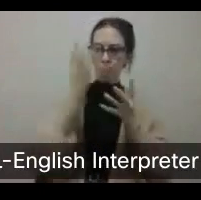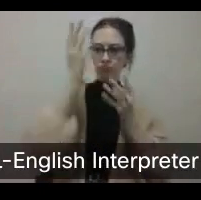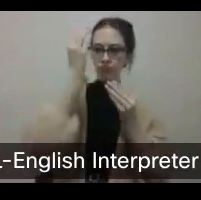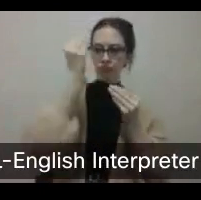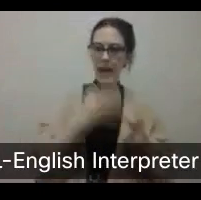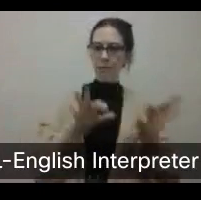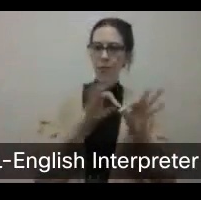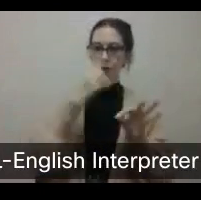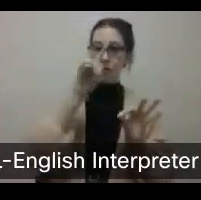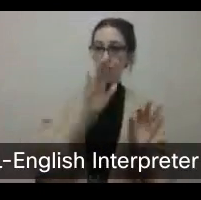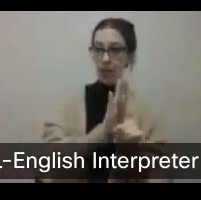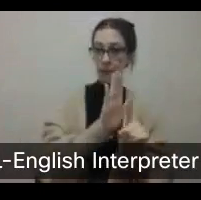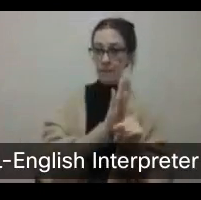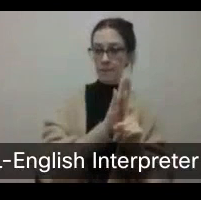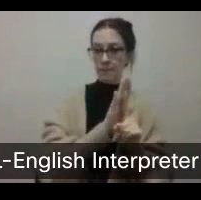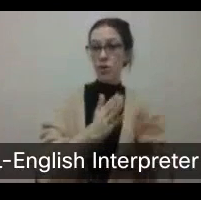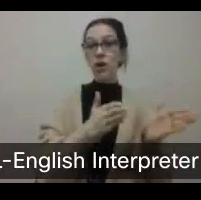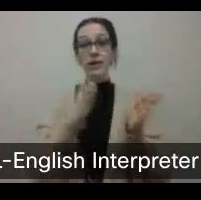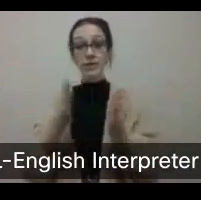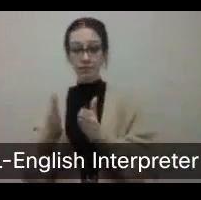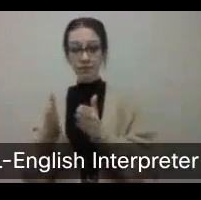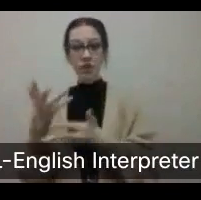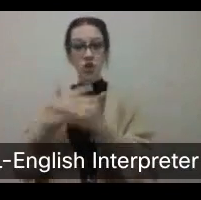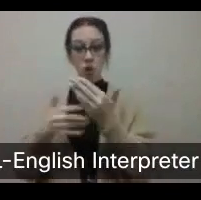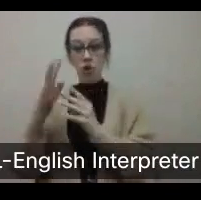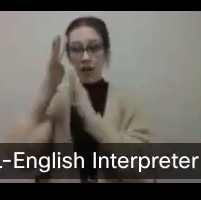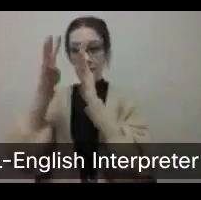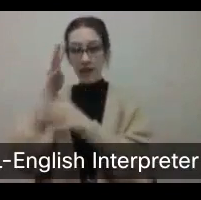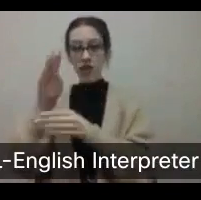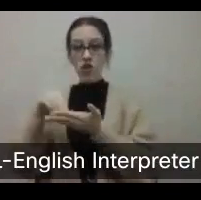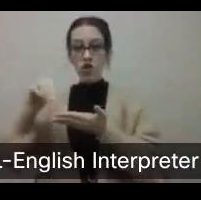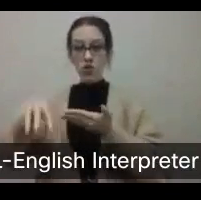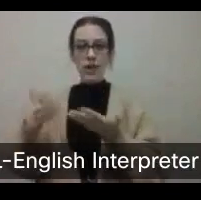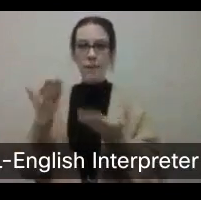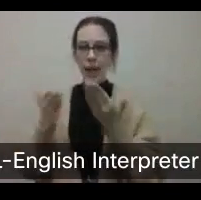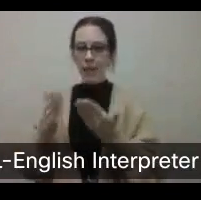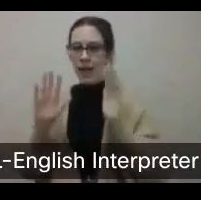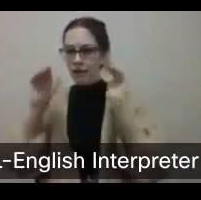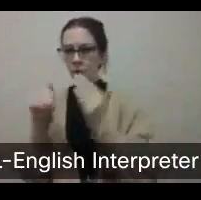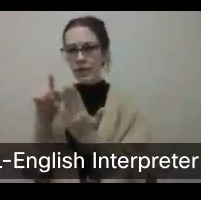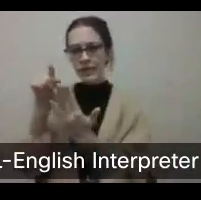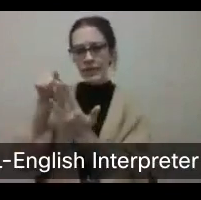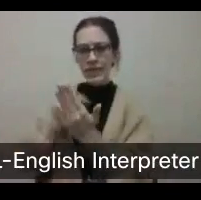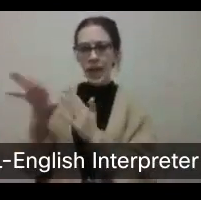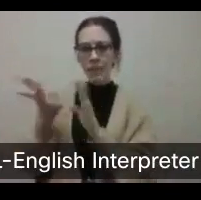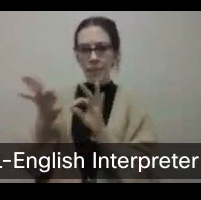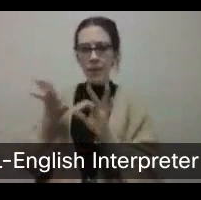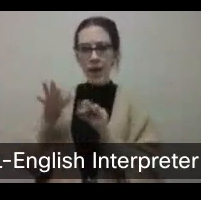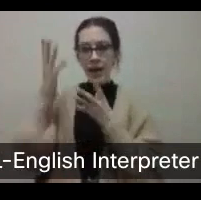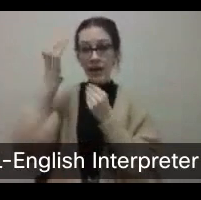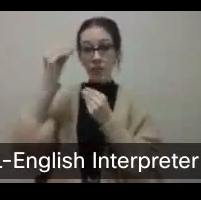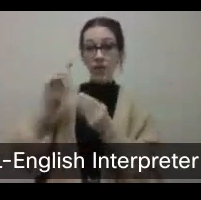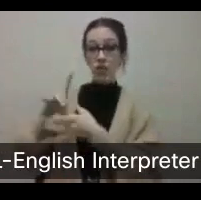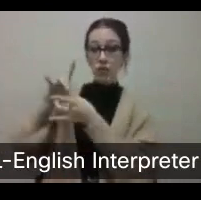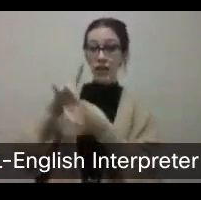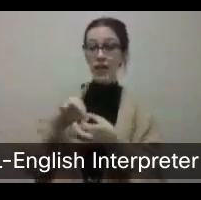social innovation student may want to write about how the election will affect supports for low-income families. And so that student may choose to